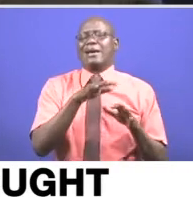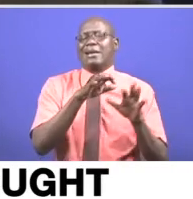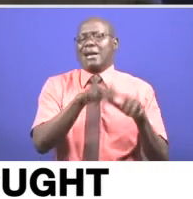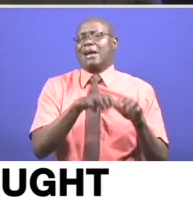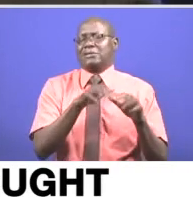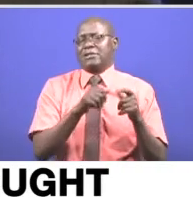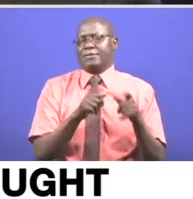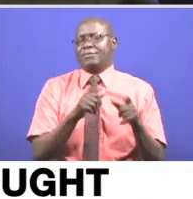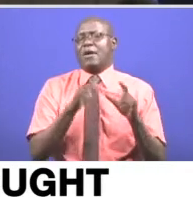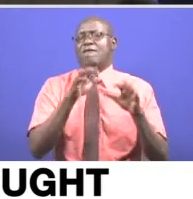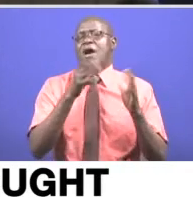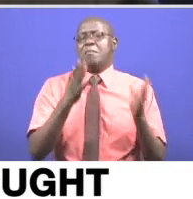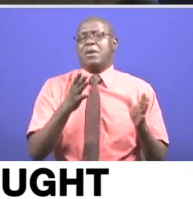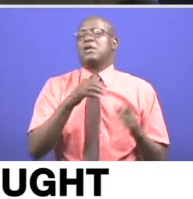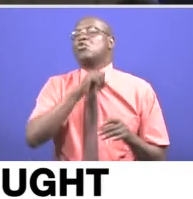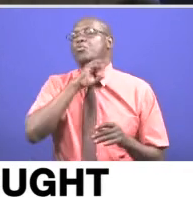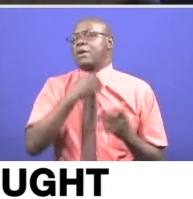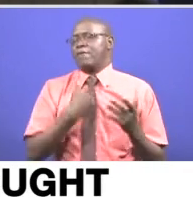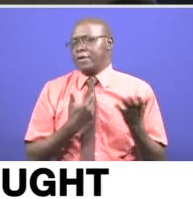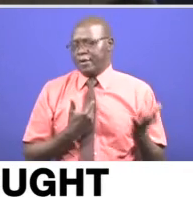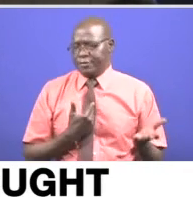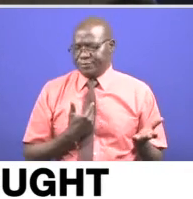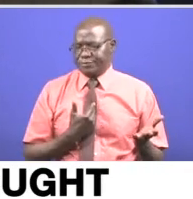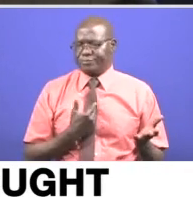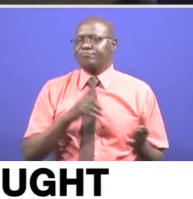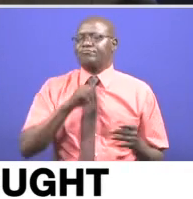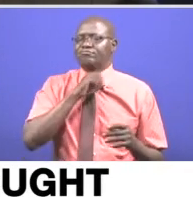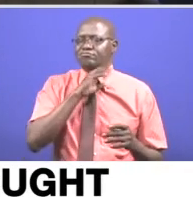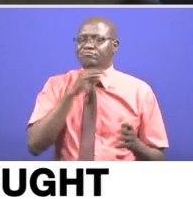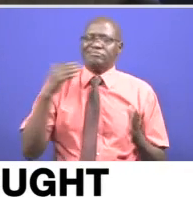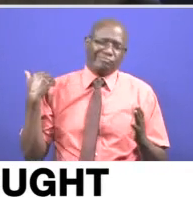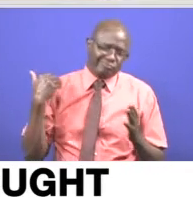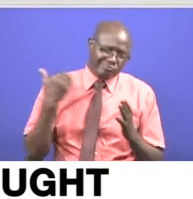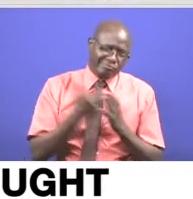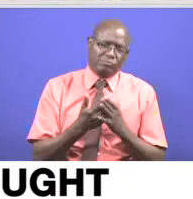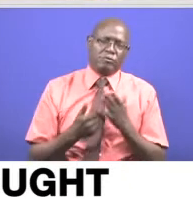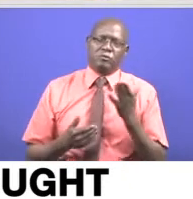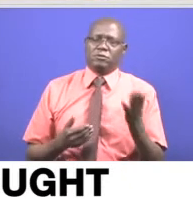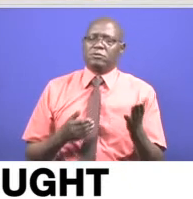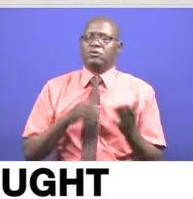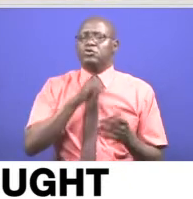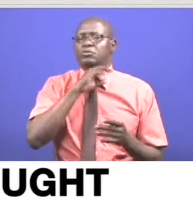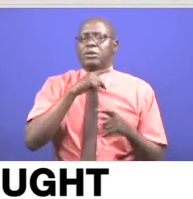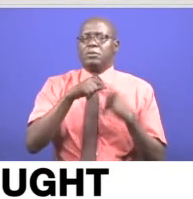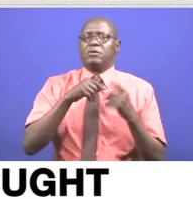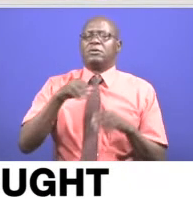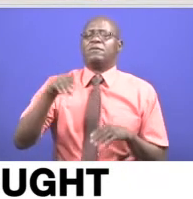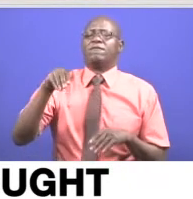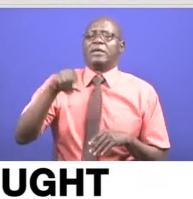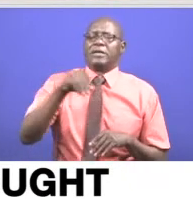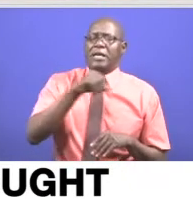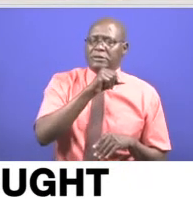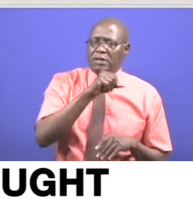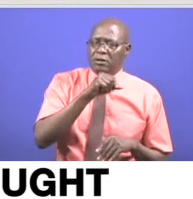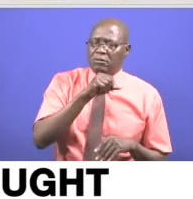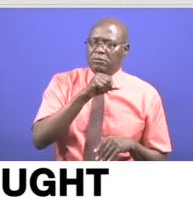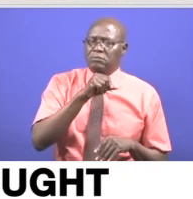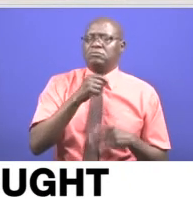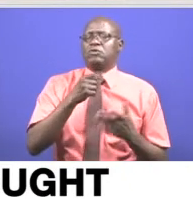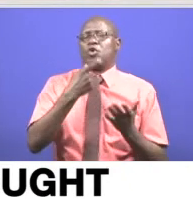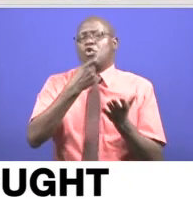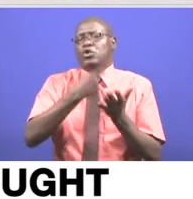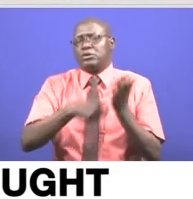The farmer is complaining and has been complaining for a while, complaining about fertilizers, complaining about the